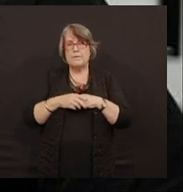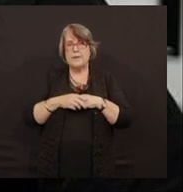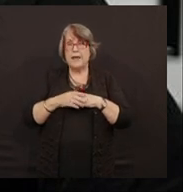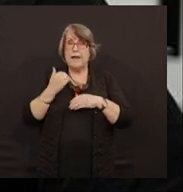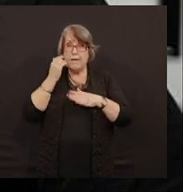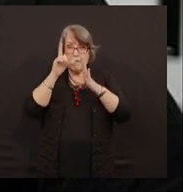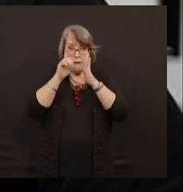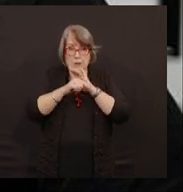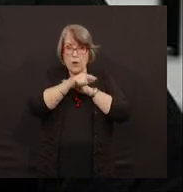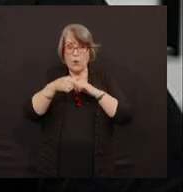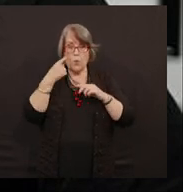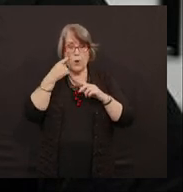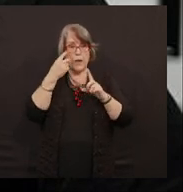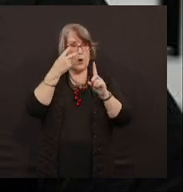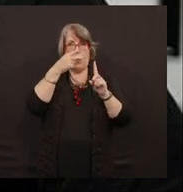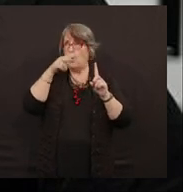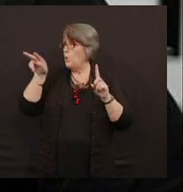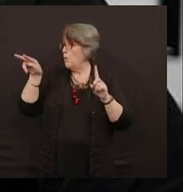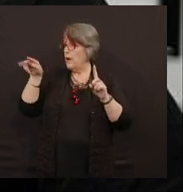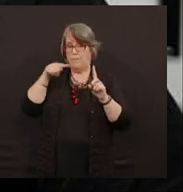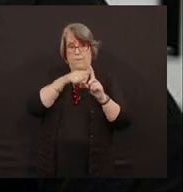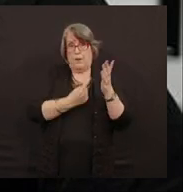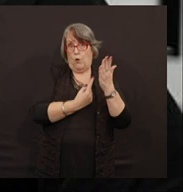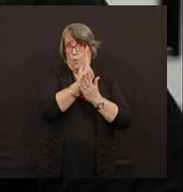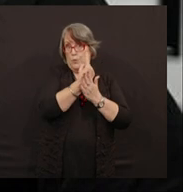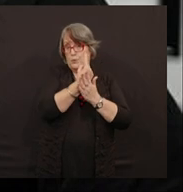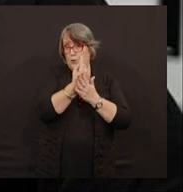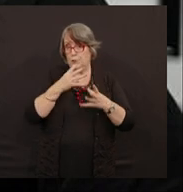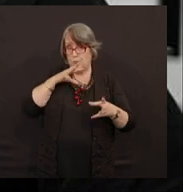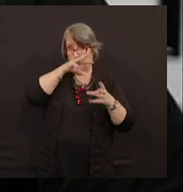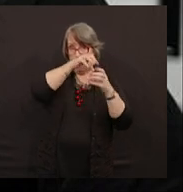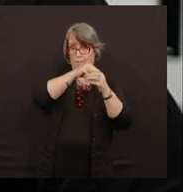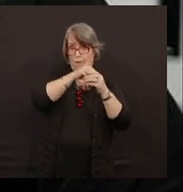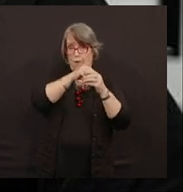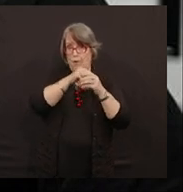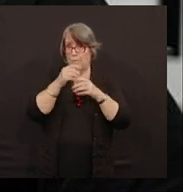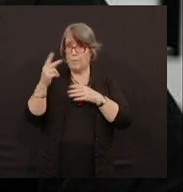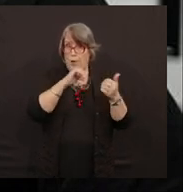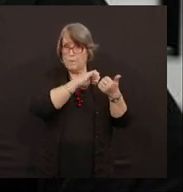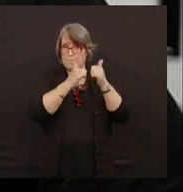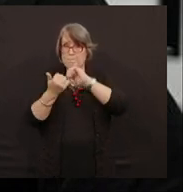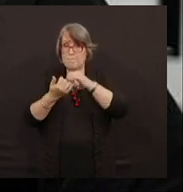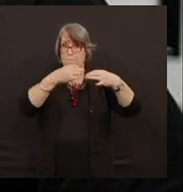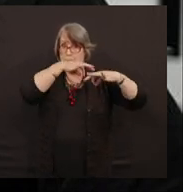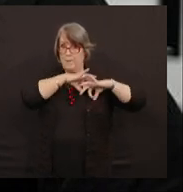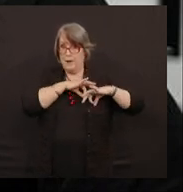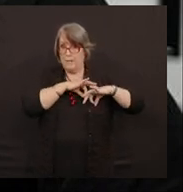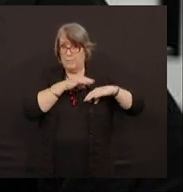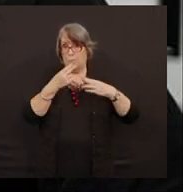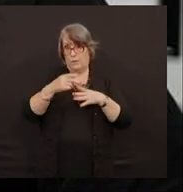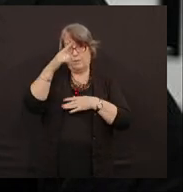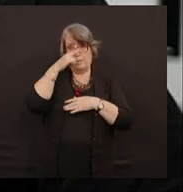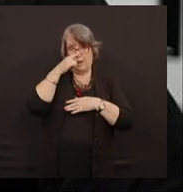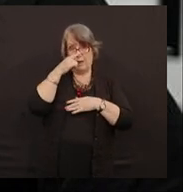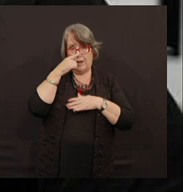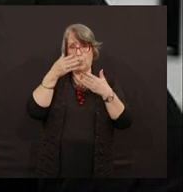Every time that we look away from an opportunity to invest in this mutual benefit that we have through relationship with people,